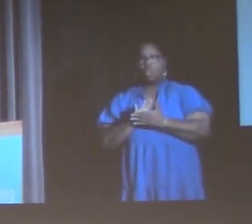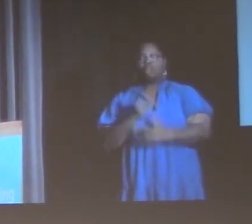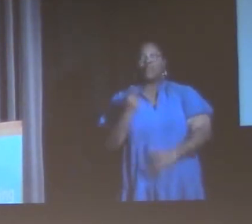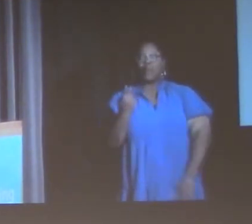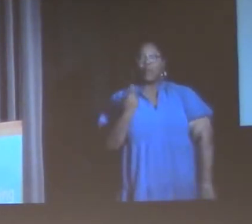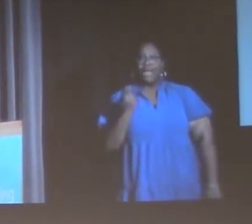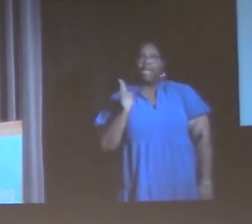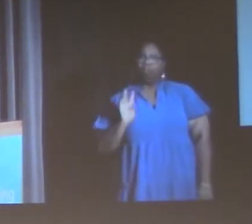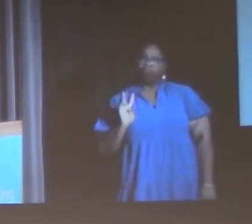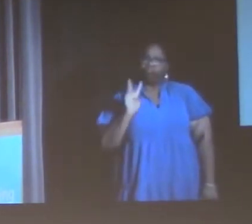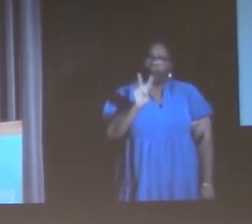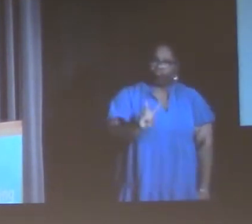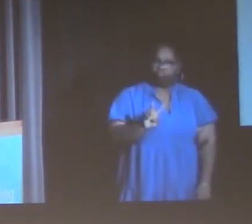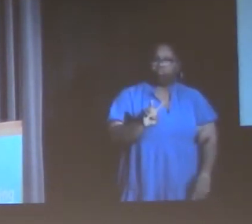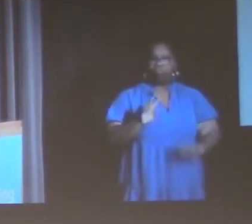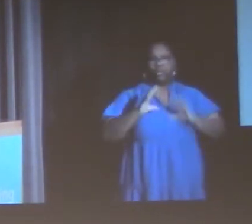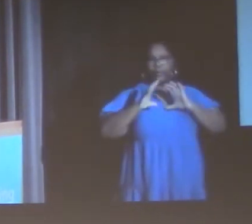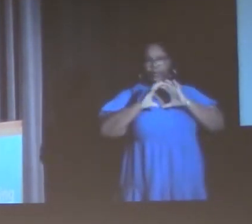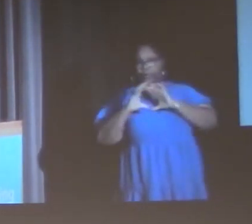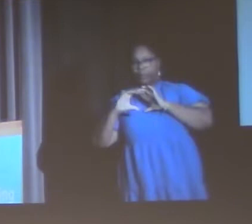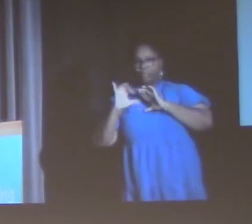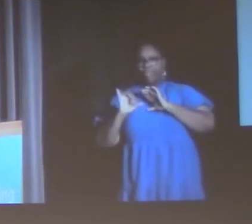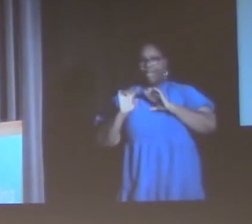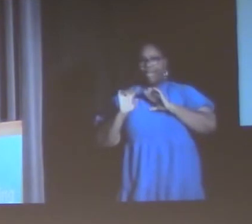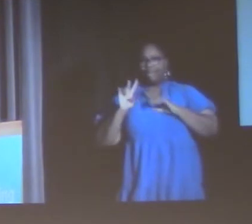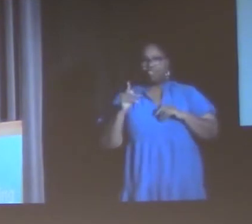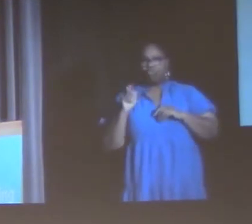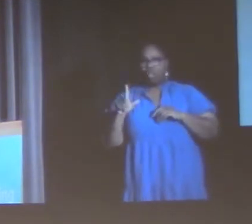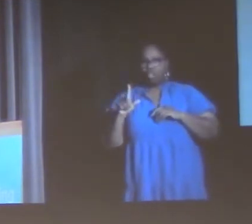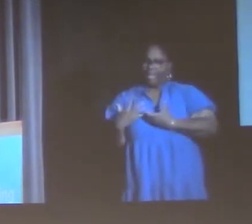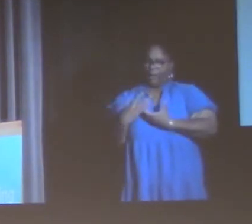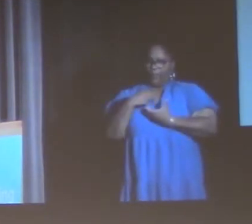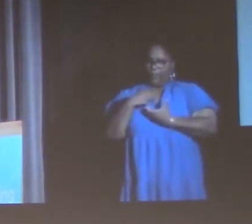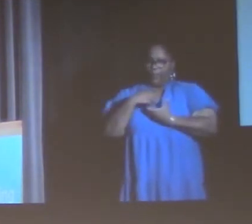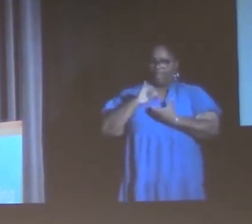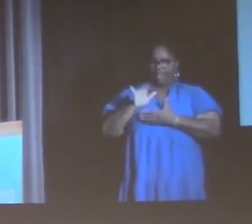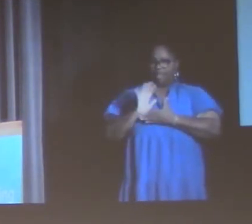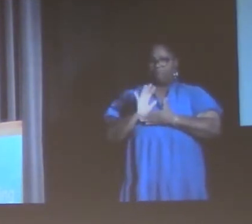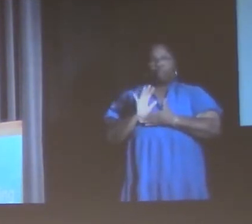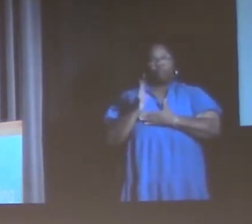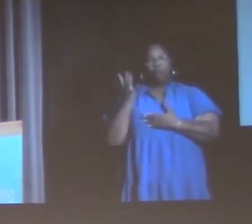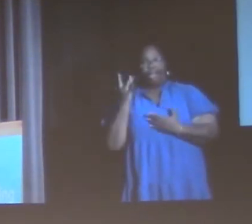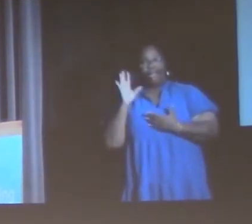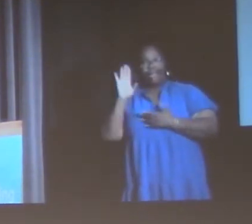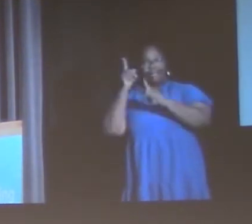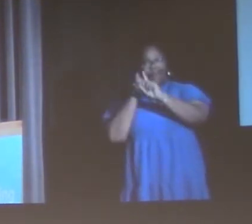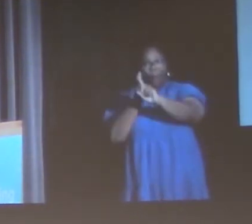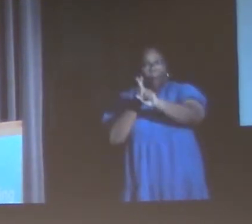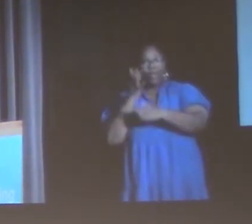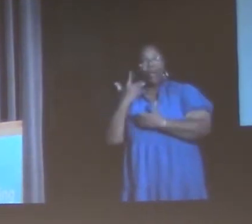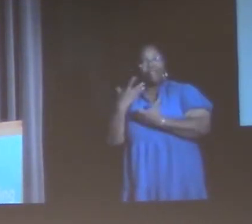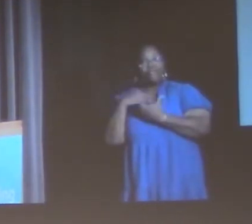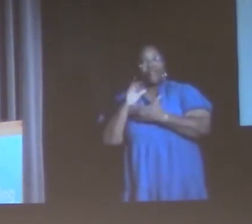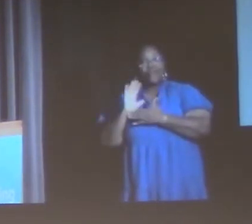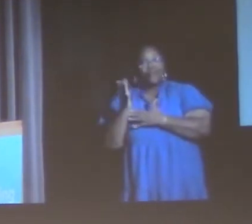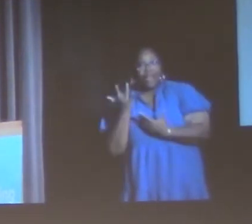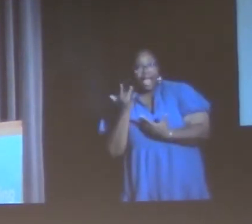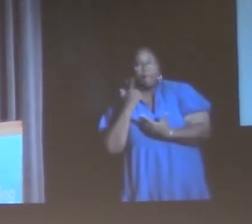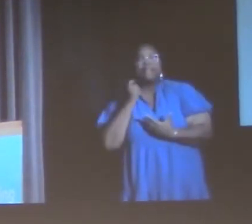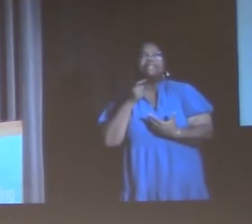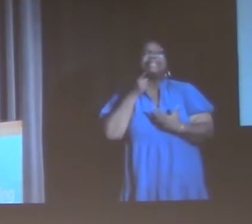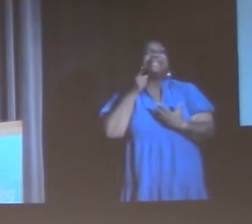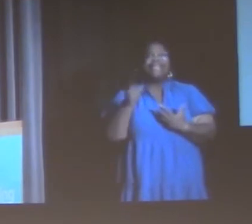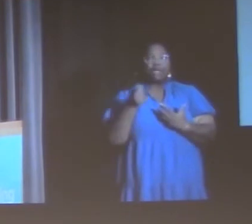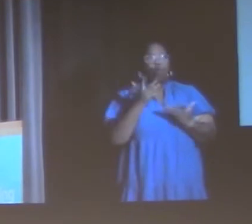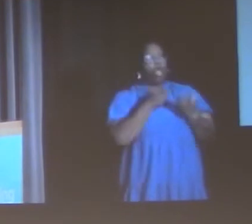makes sure that that's an aspect of it. Because I think what he's trying to say, and the reason he did it and did the film, is because he wanted people to